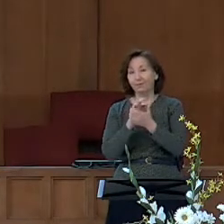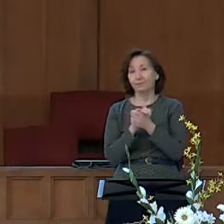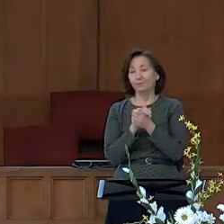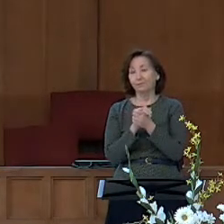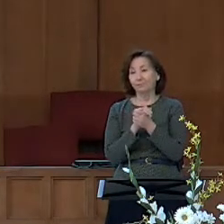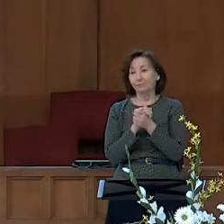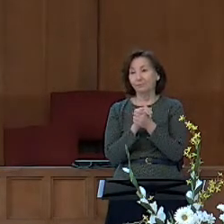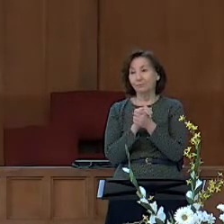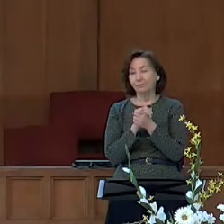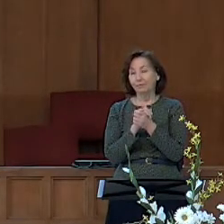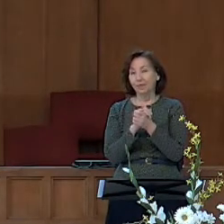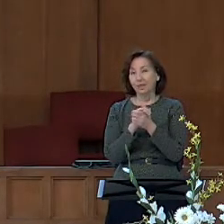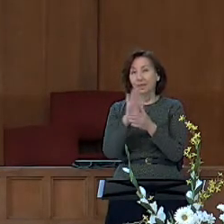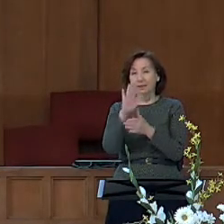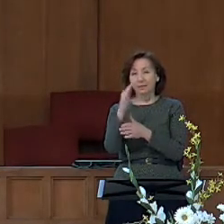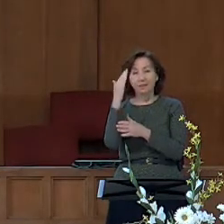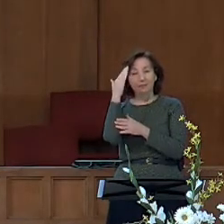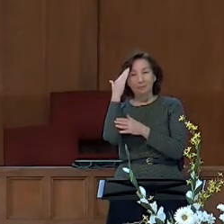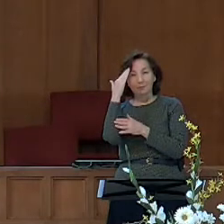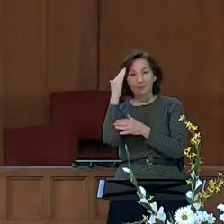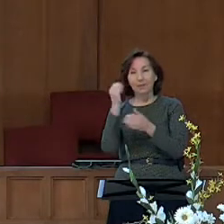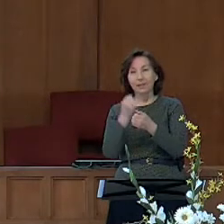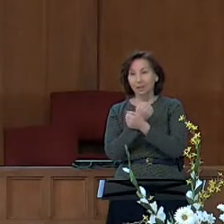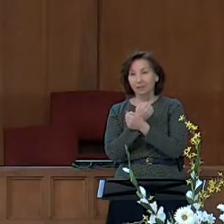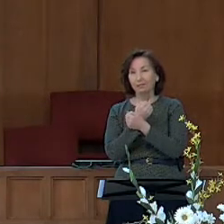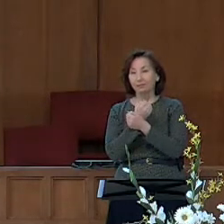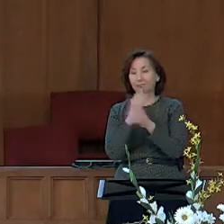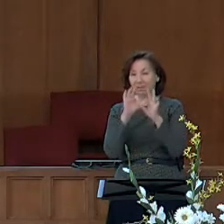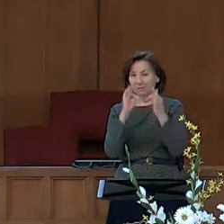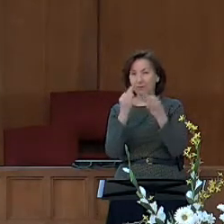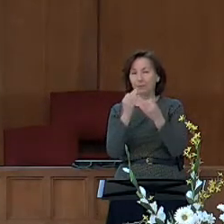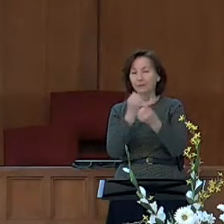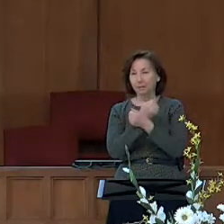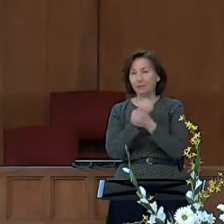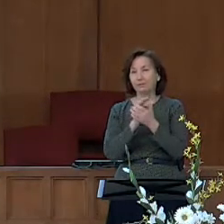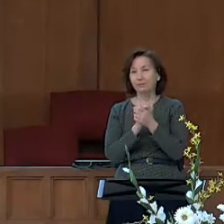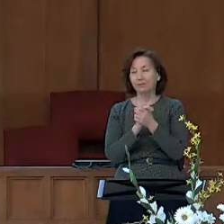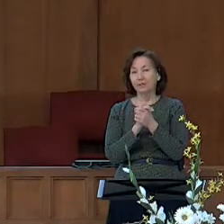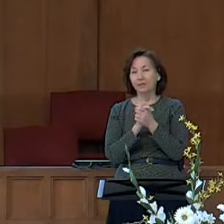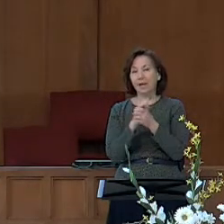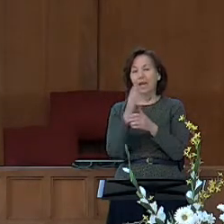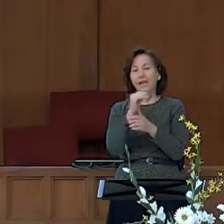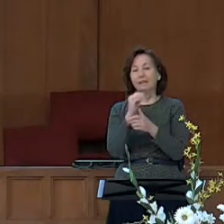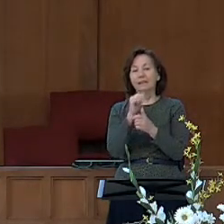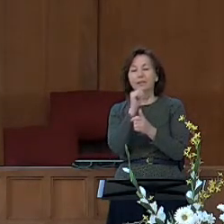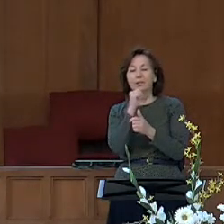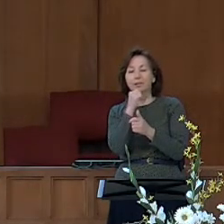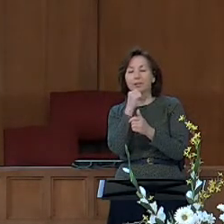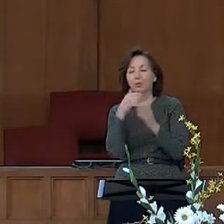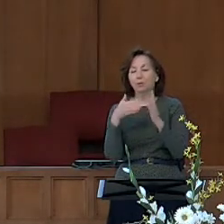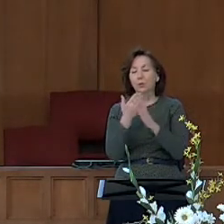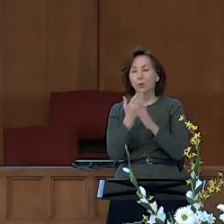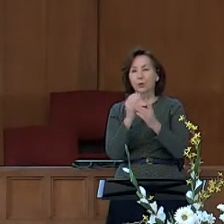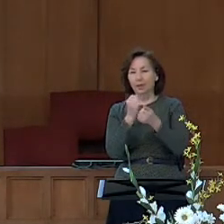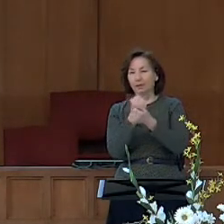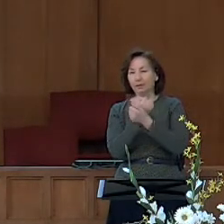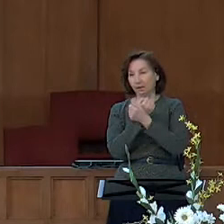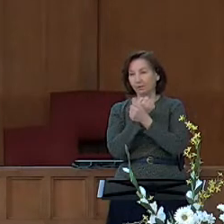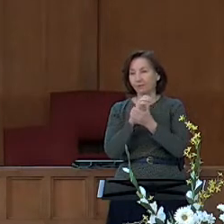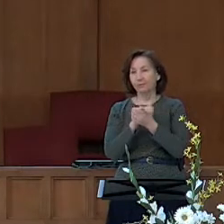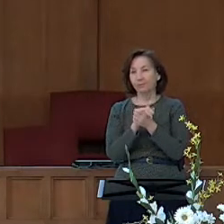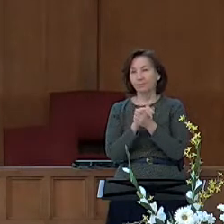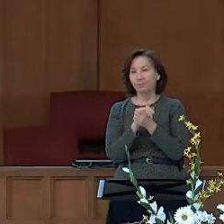There is the familiar love, family love, and then there's the enduring love. There is